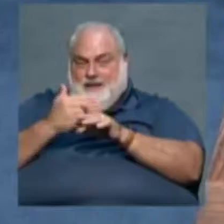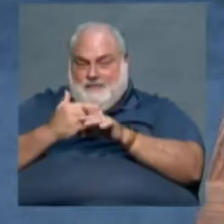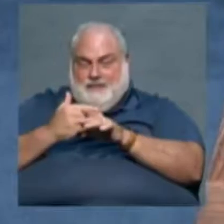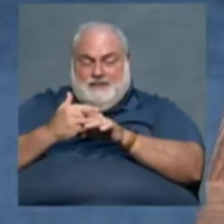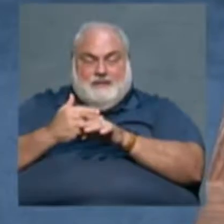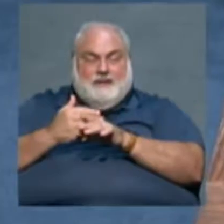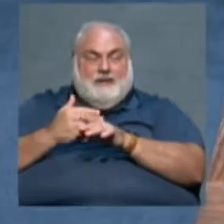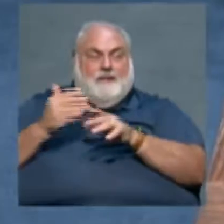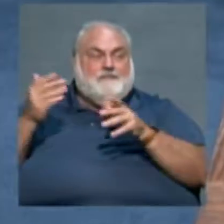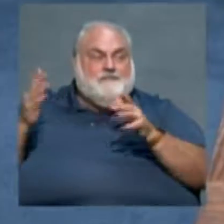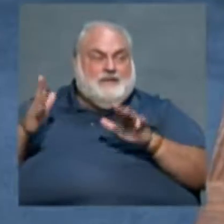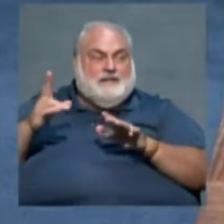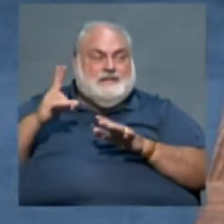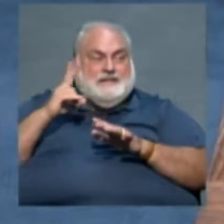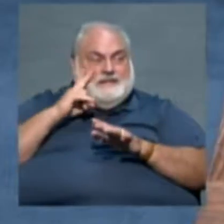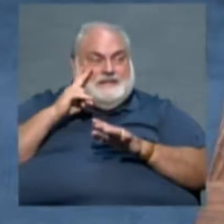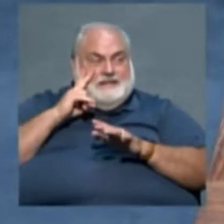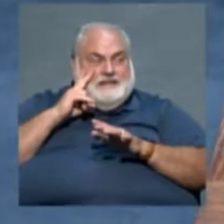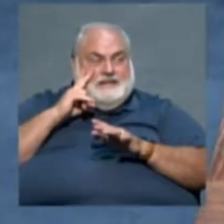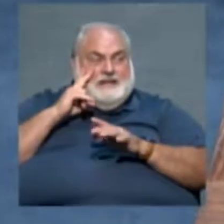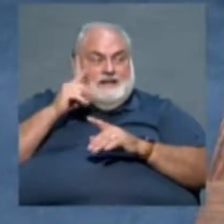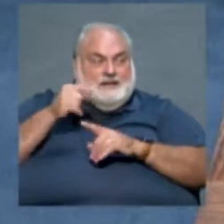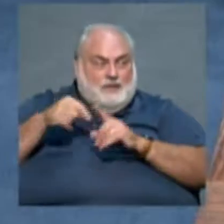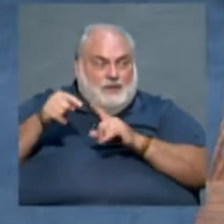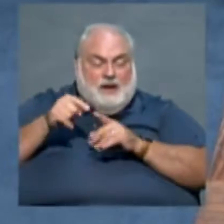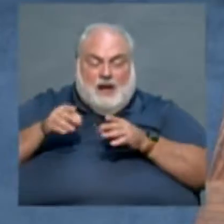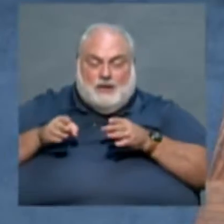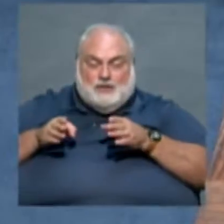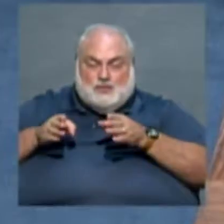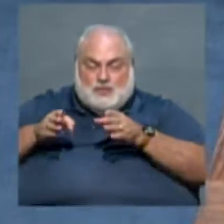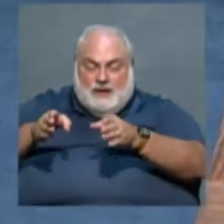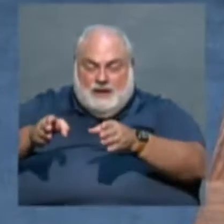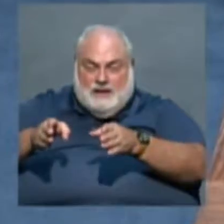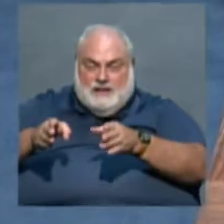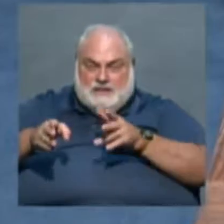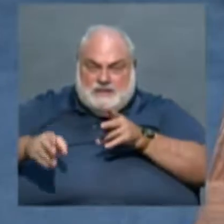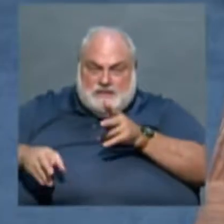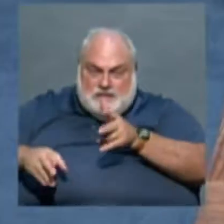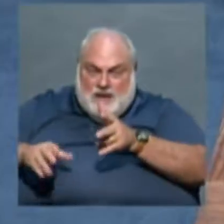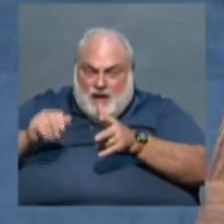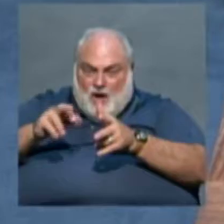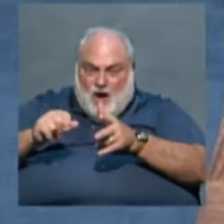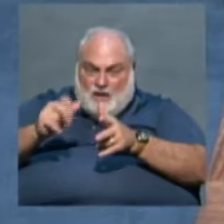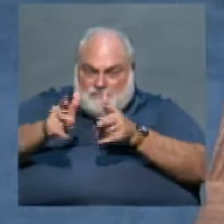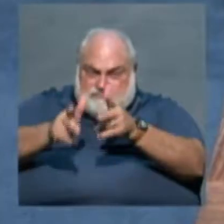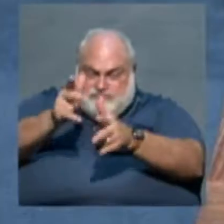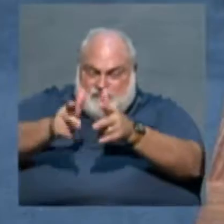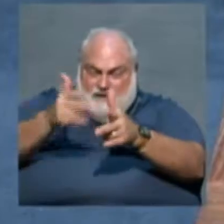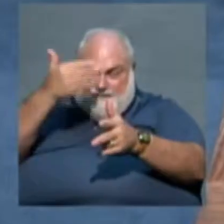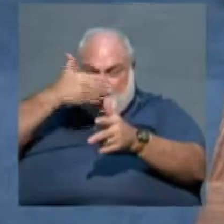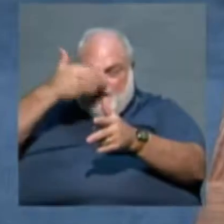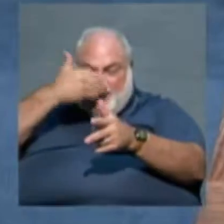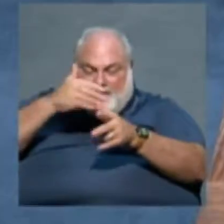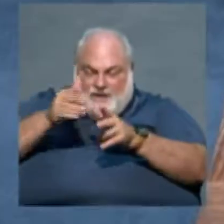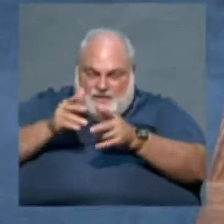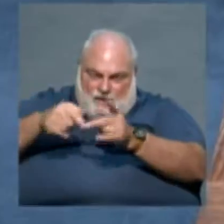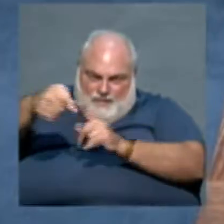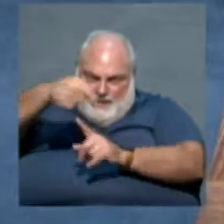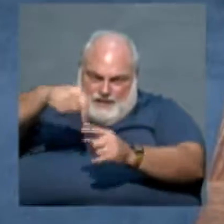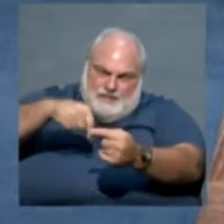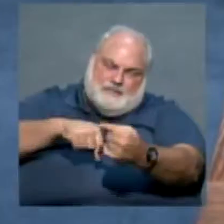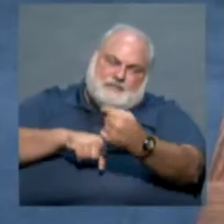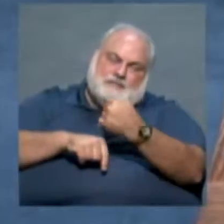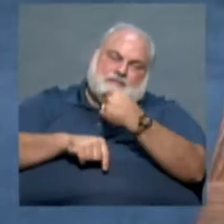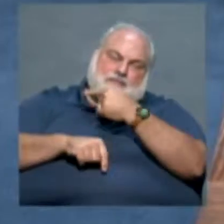We've seen, we've had to turn around. We can't get down our own streets because of cars parked in front of the duplexes. I've had to turn around and drive